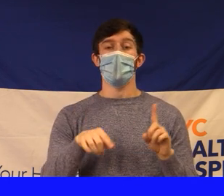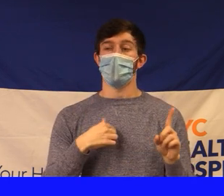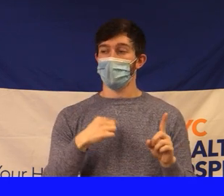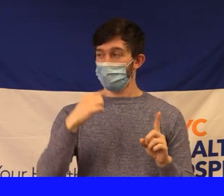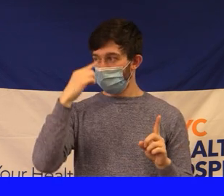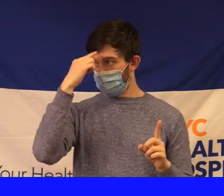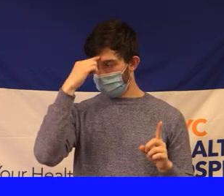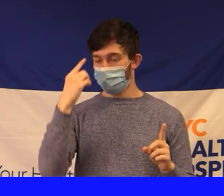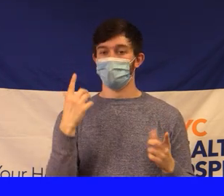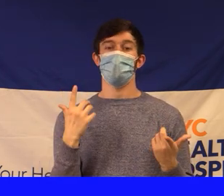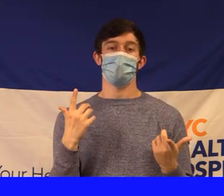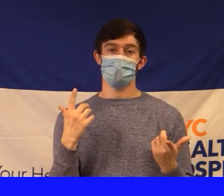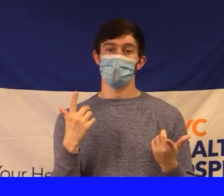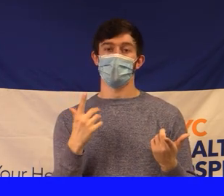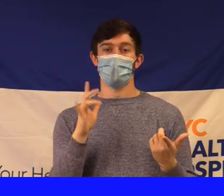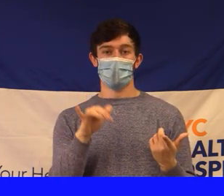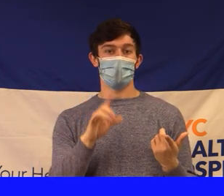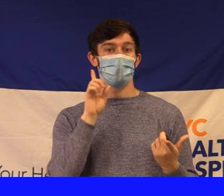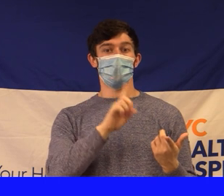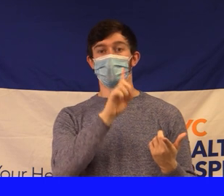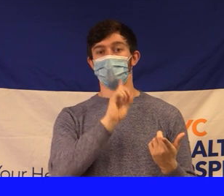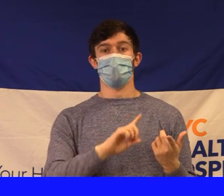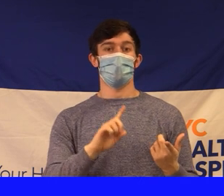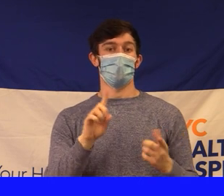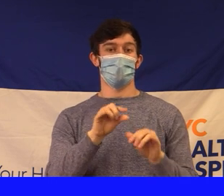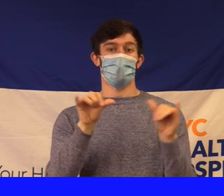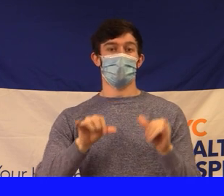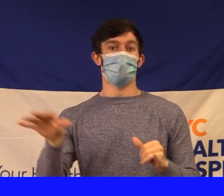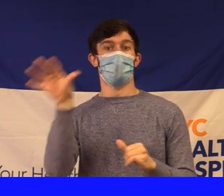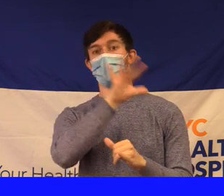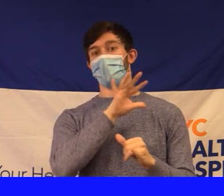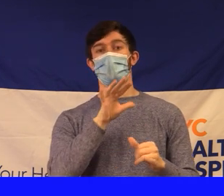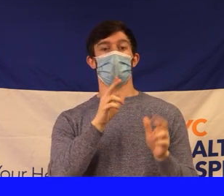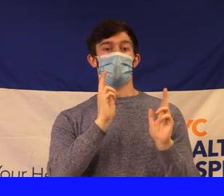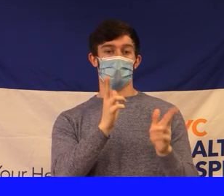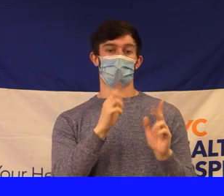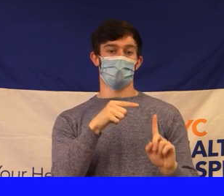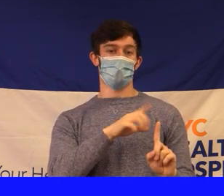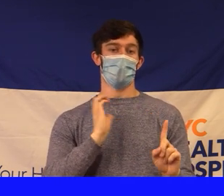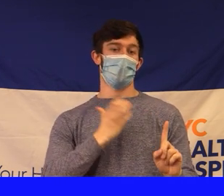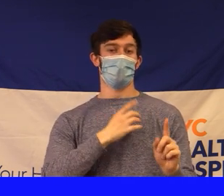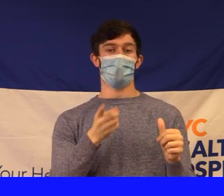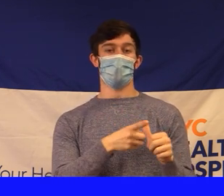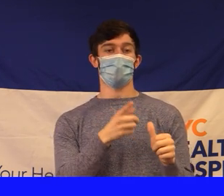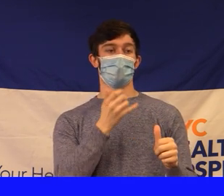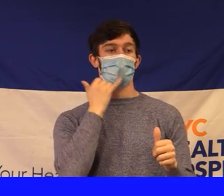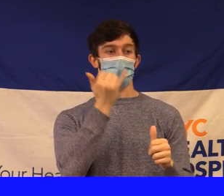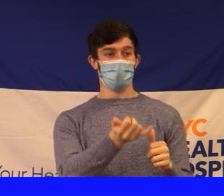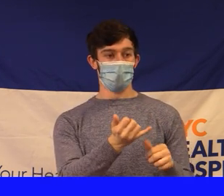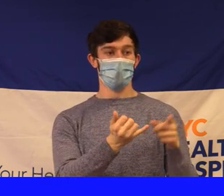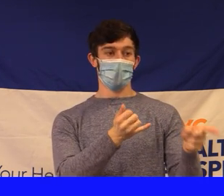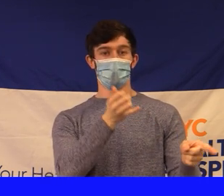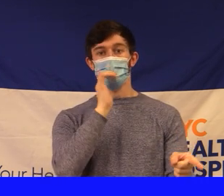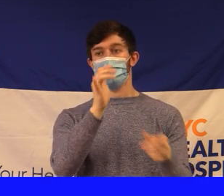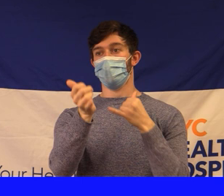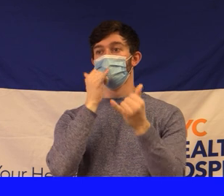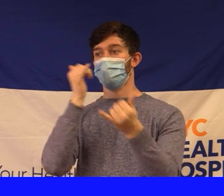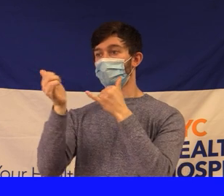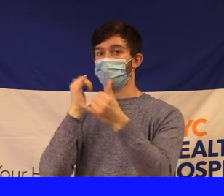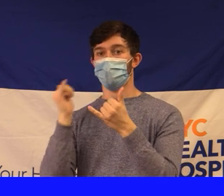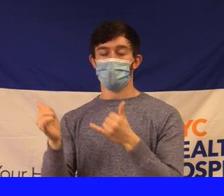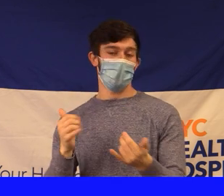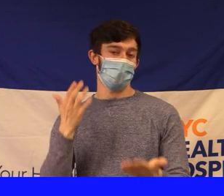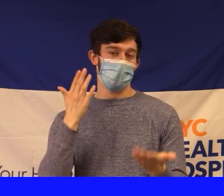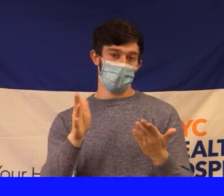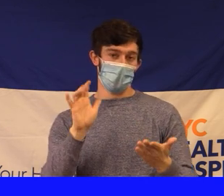breaking apart the single system-wide aspect of it, as Hunter is the kind of the first call, would require an amendment to the